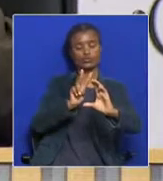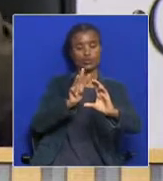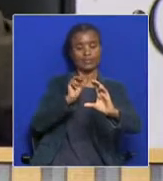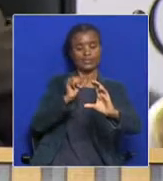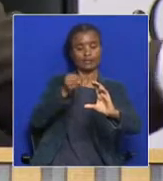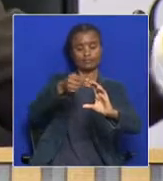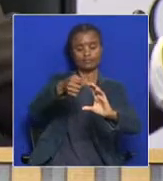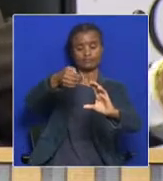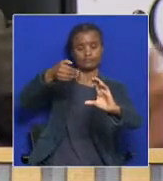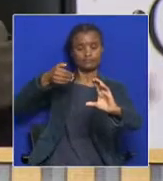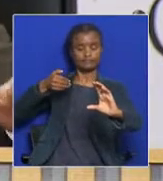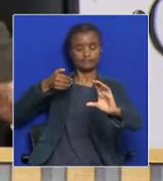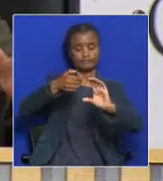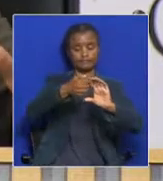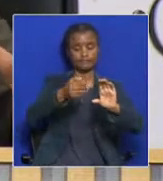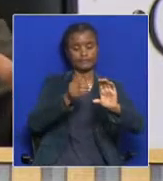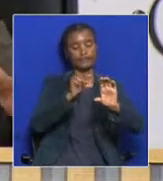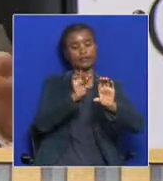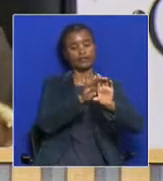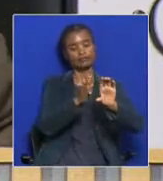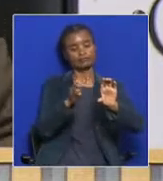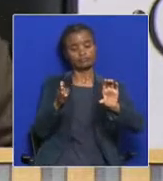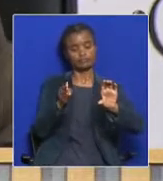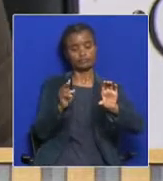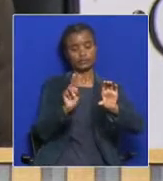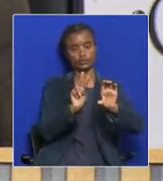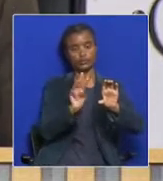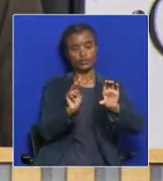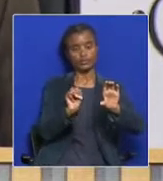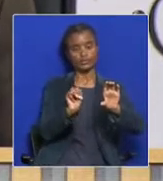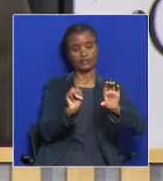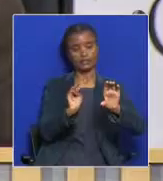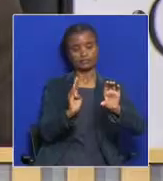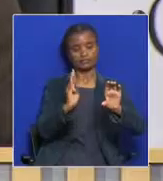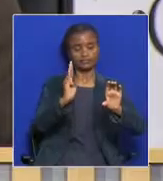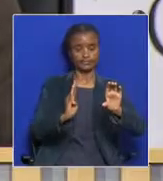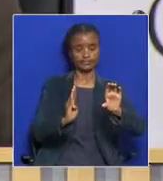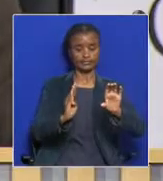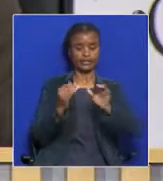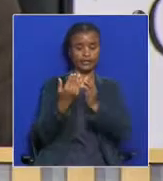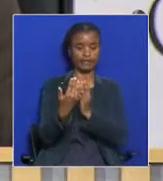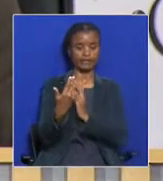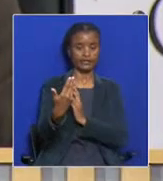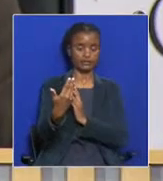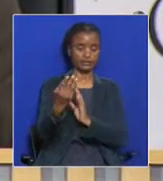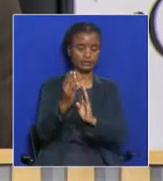around. It's a thoroughfare area. It wasn't a designated area for examinations.